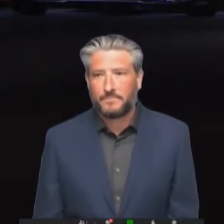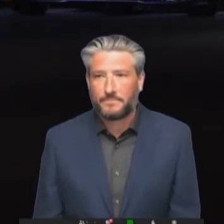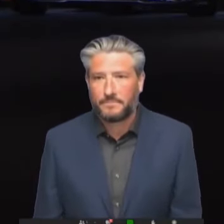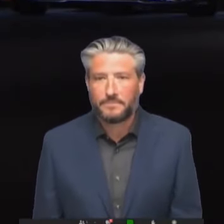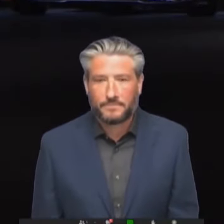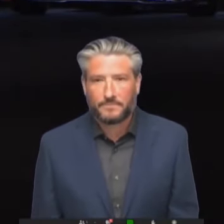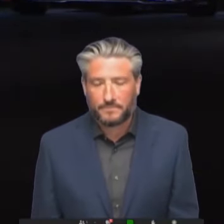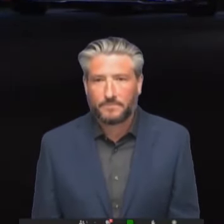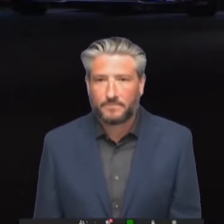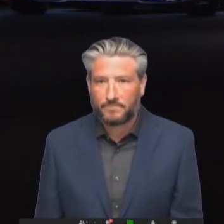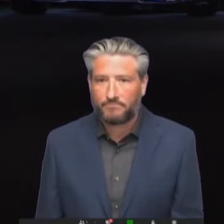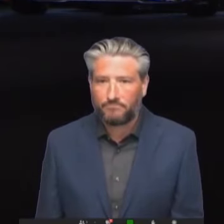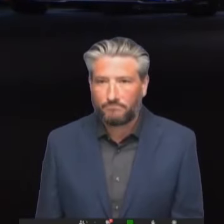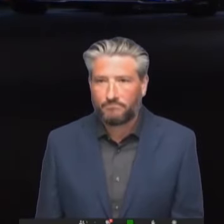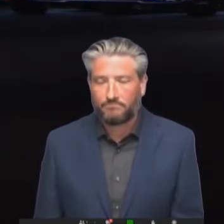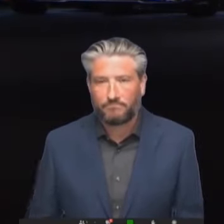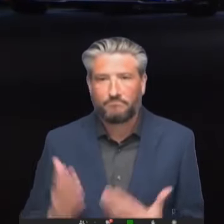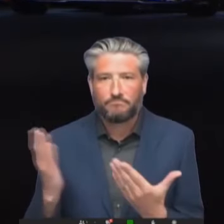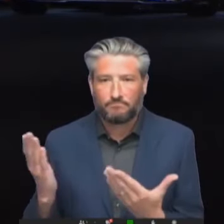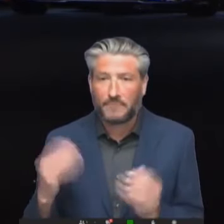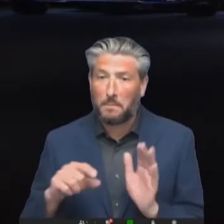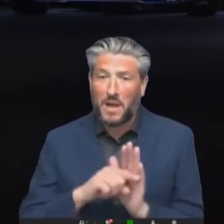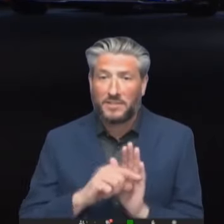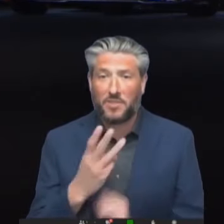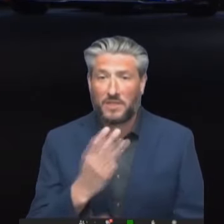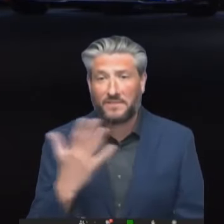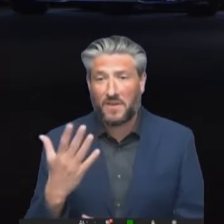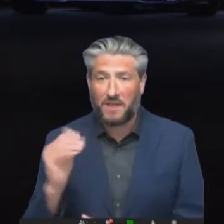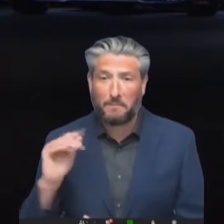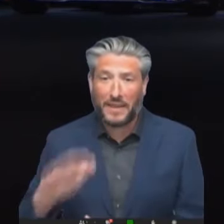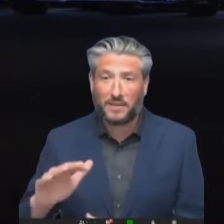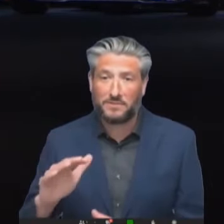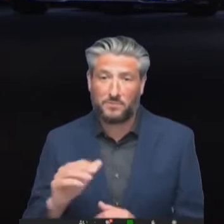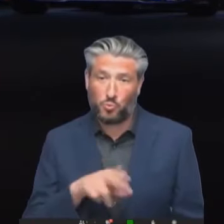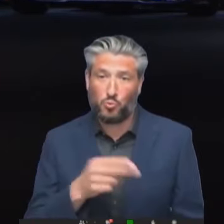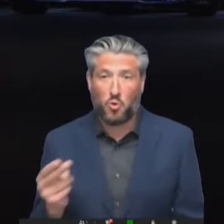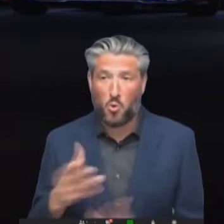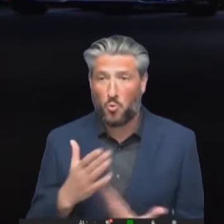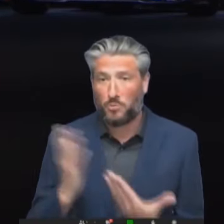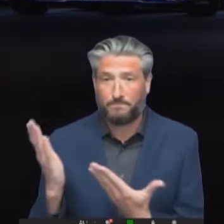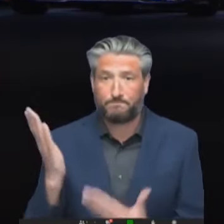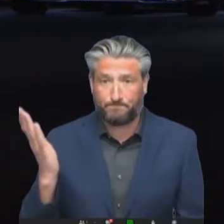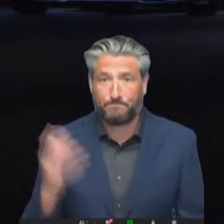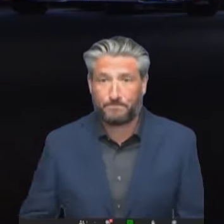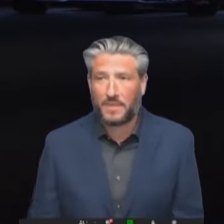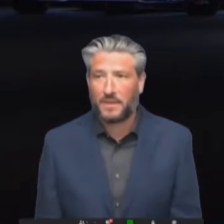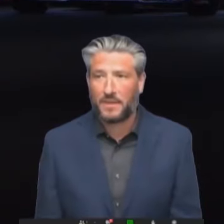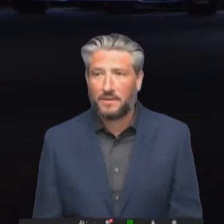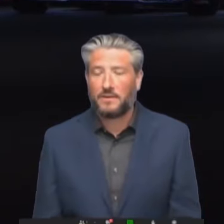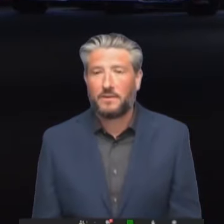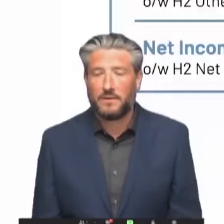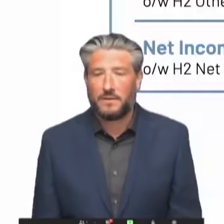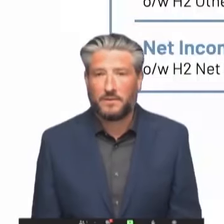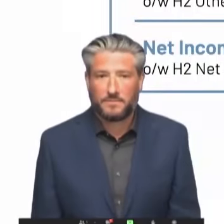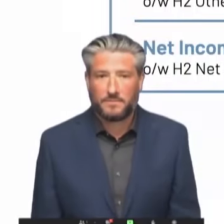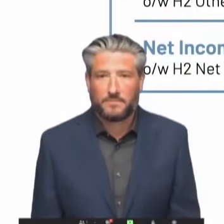minus 35 million euros. The contribution of associated companies to the group's results was minus